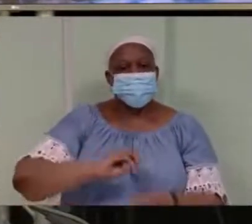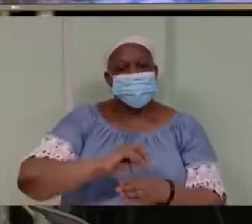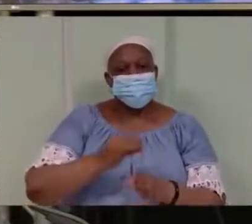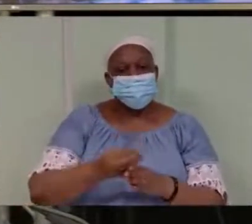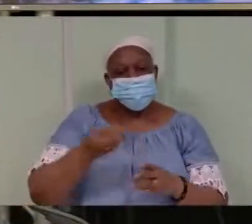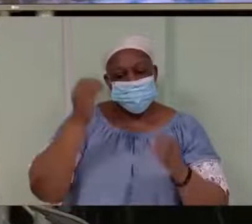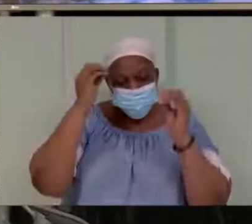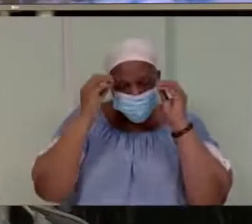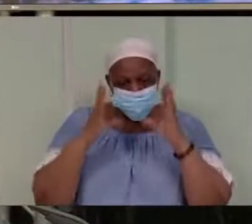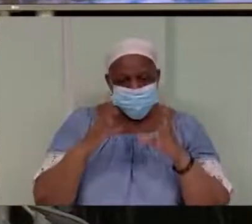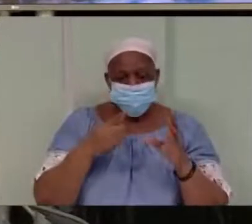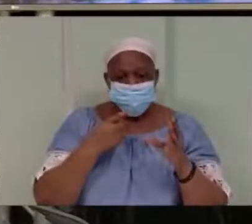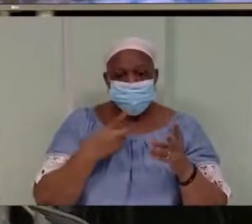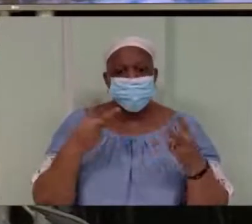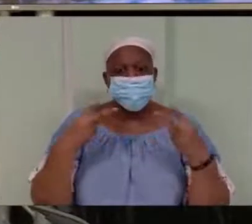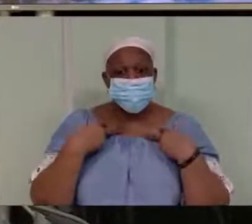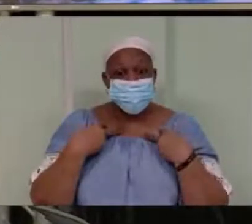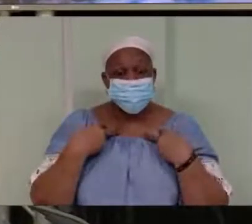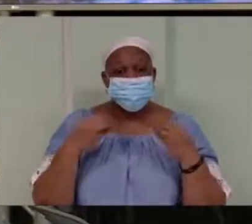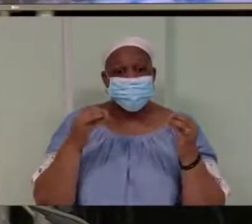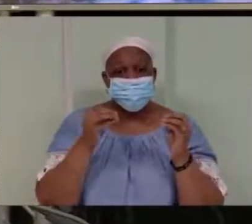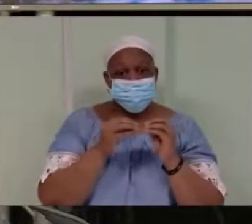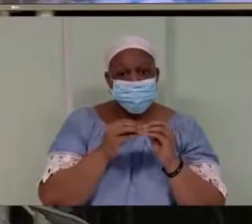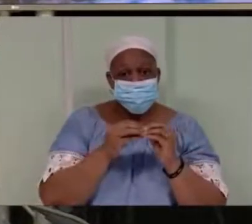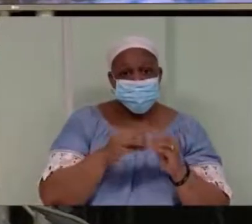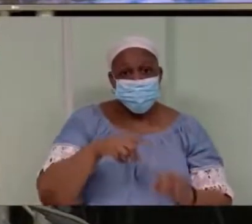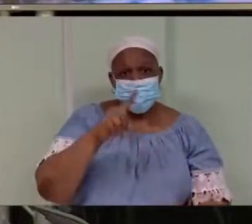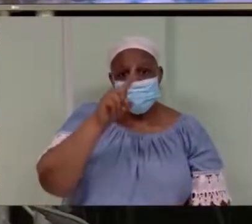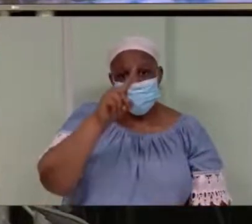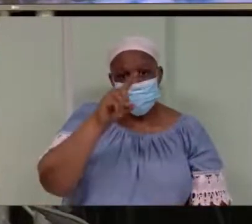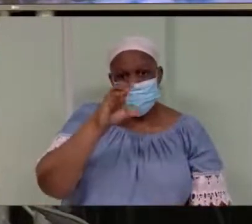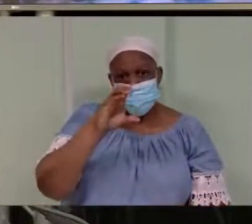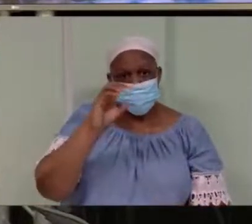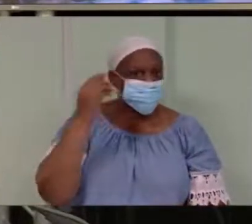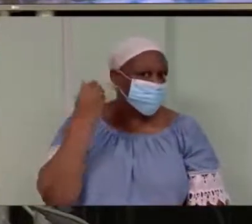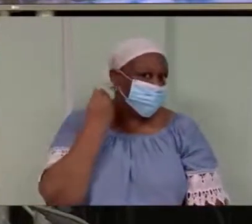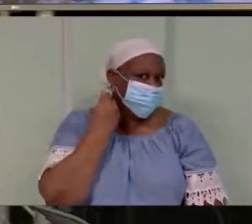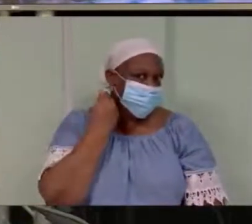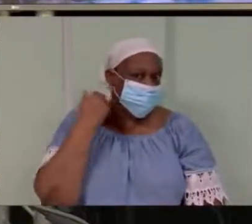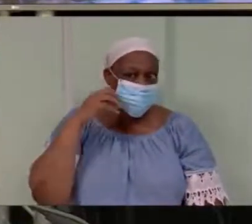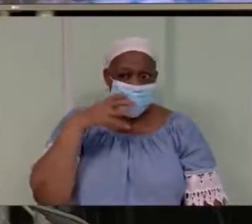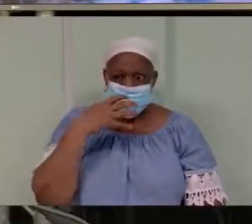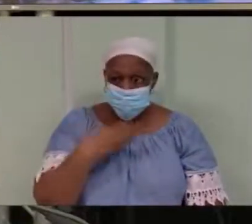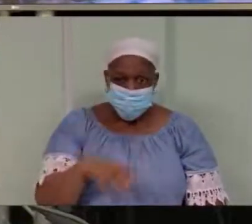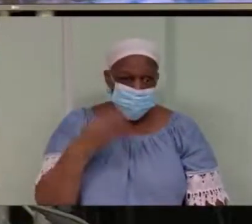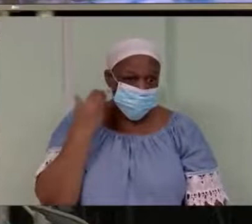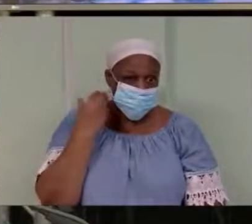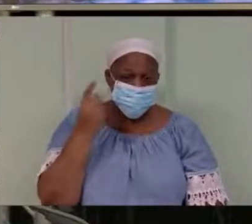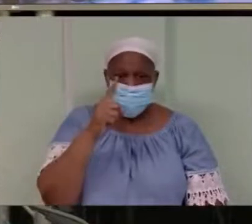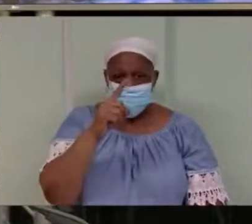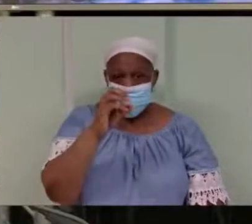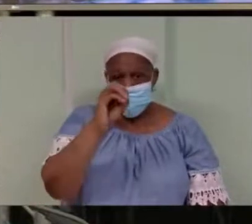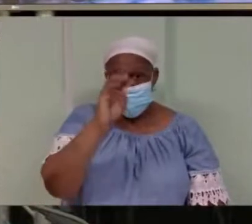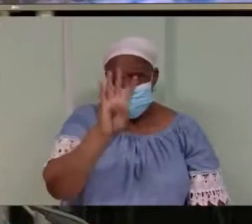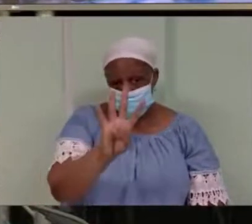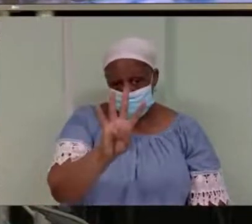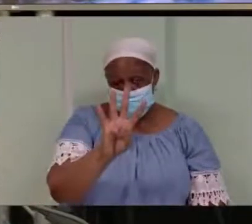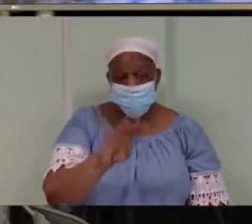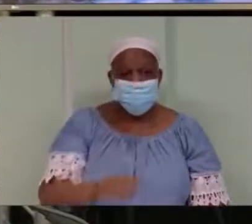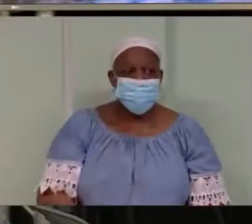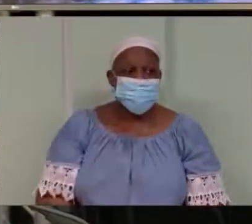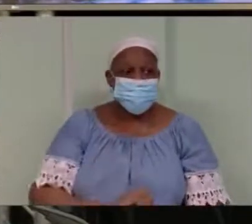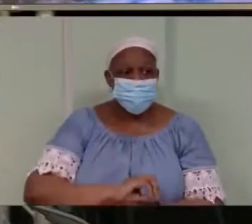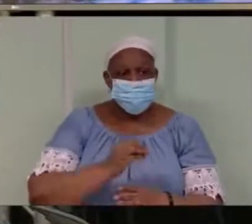is equal to or greater than 100 100.4 degrees fahrenheit or